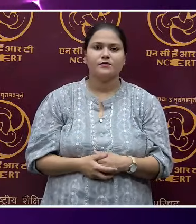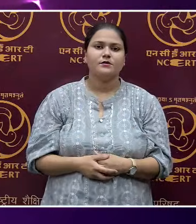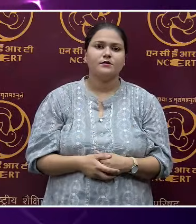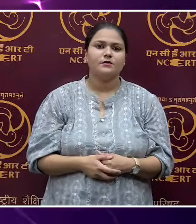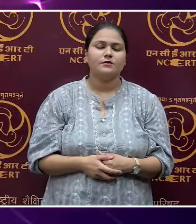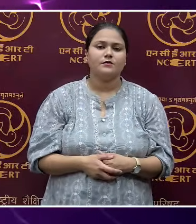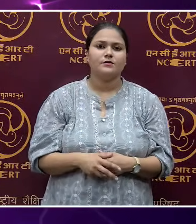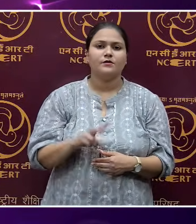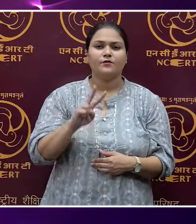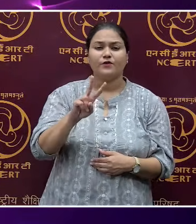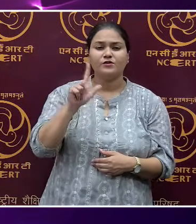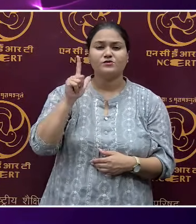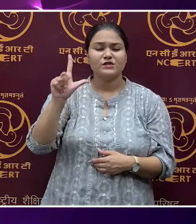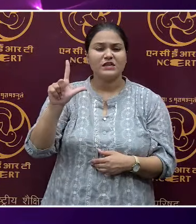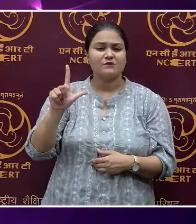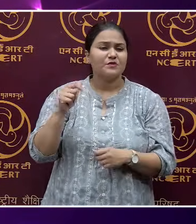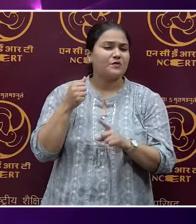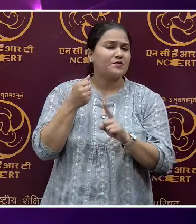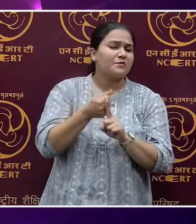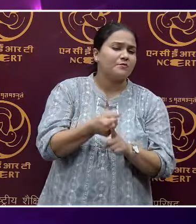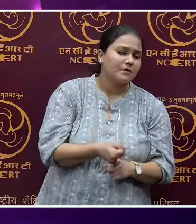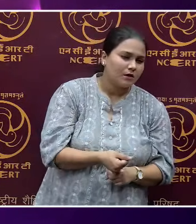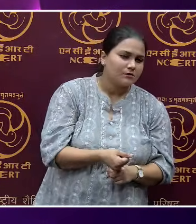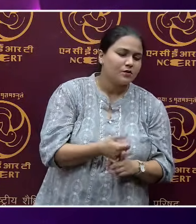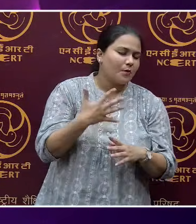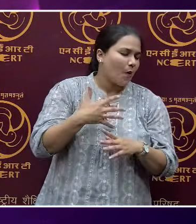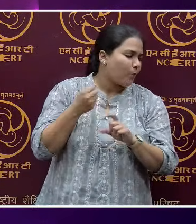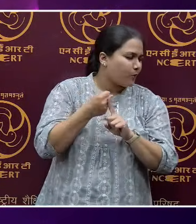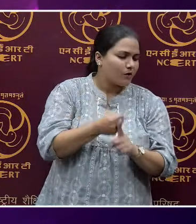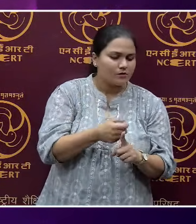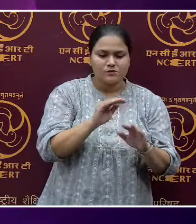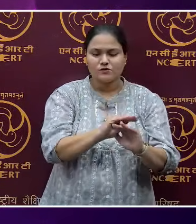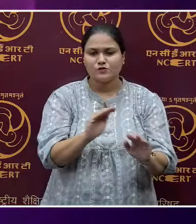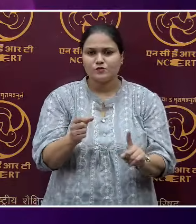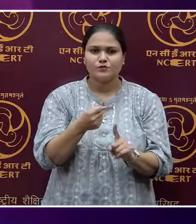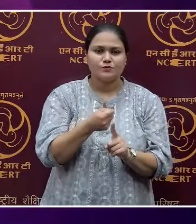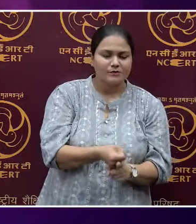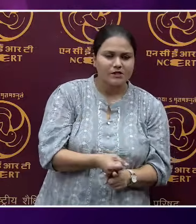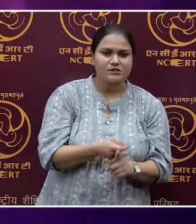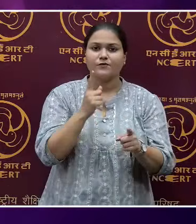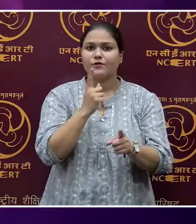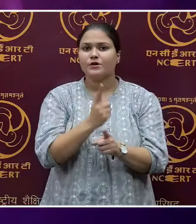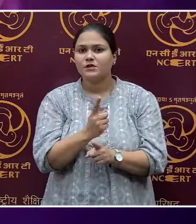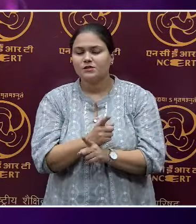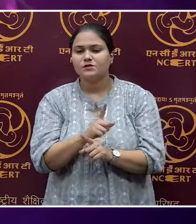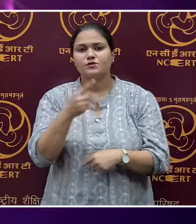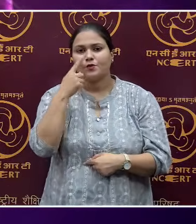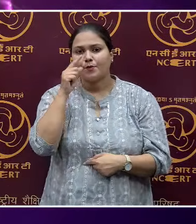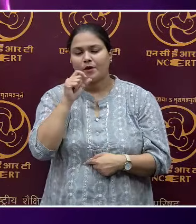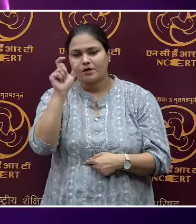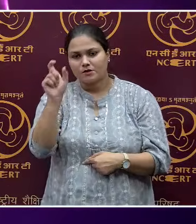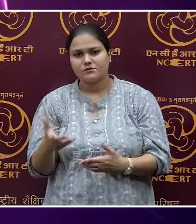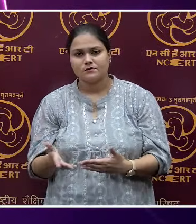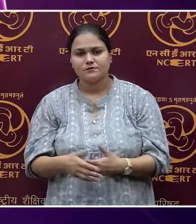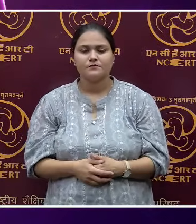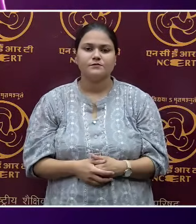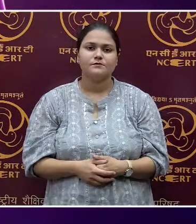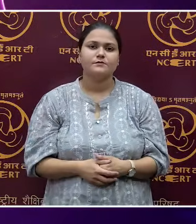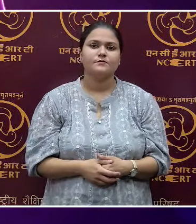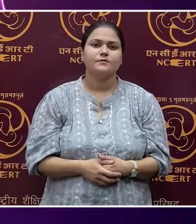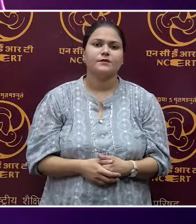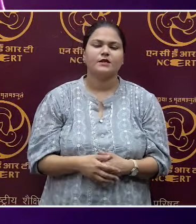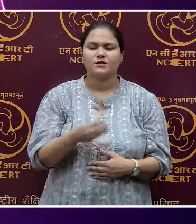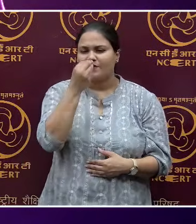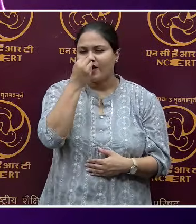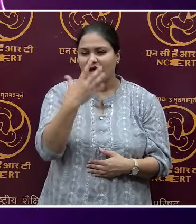like a burden, or you can say like a burden for the students or the teachers. It is basically a very easy